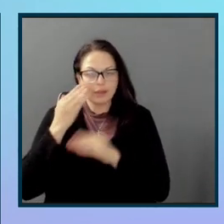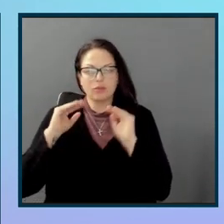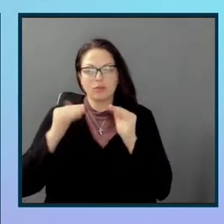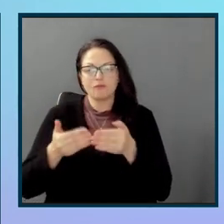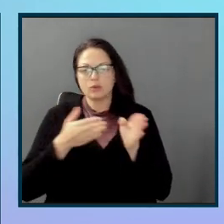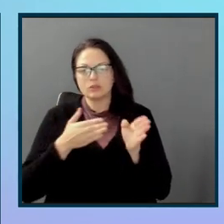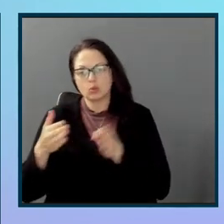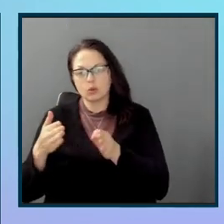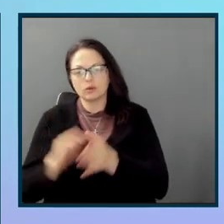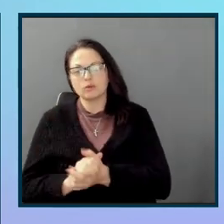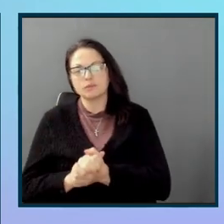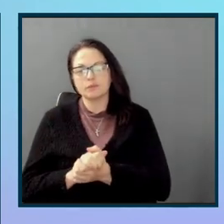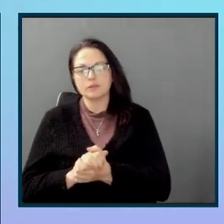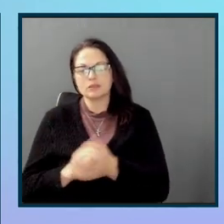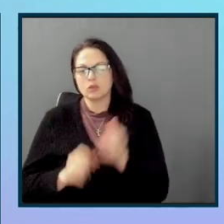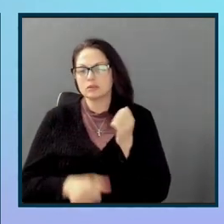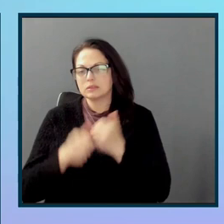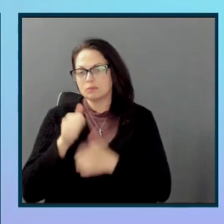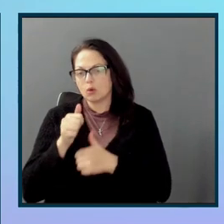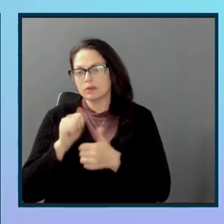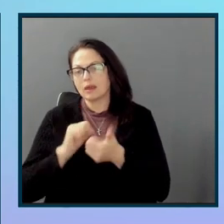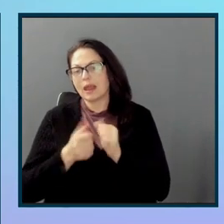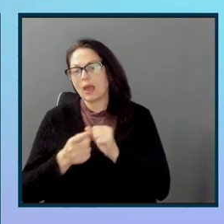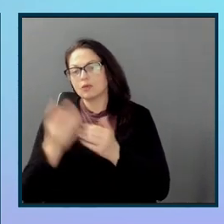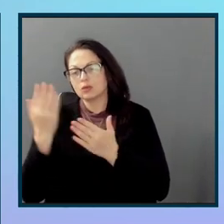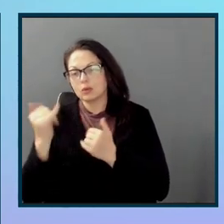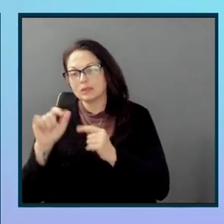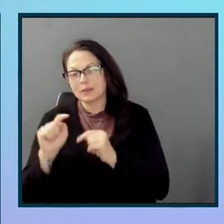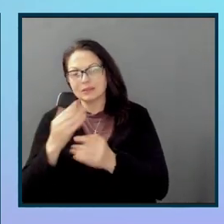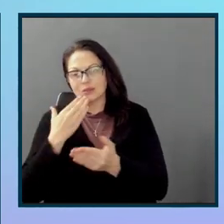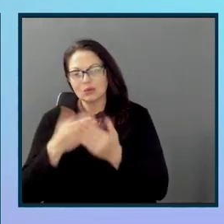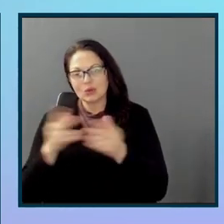it's mostly in the way that you expected, I think you're in a good place.